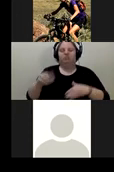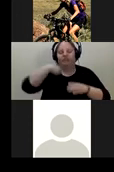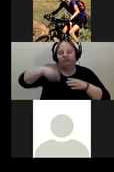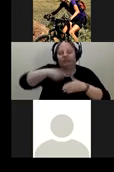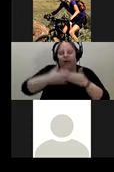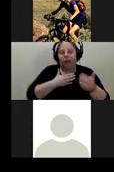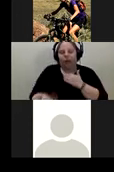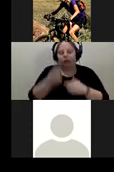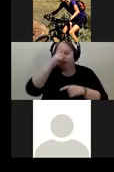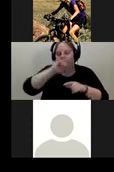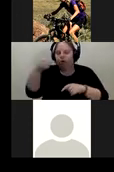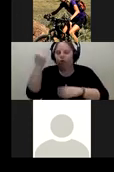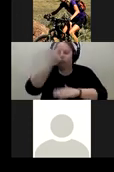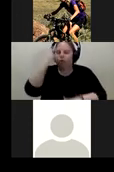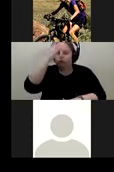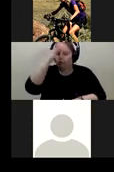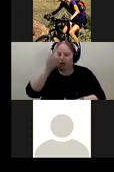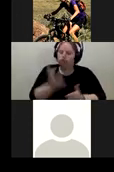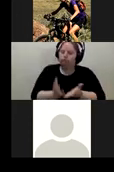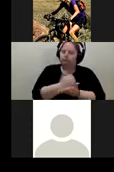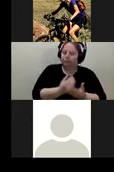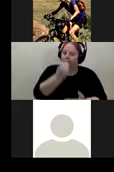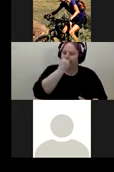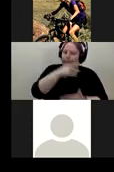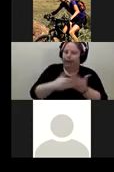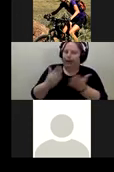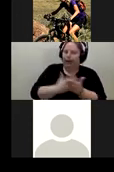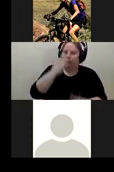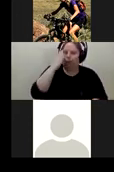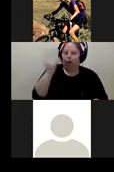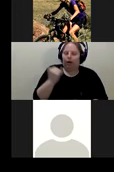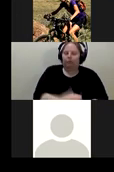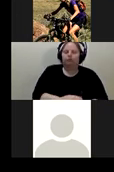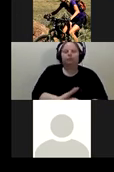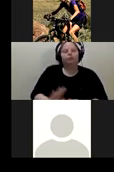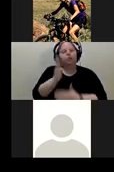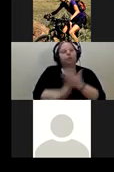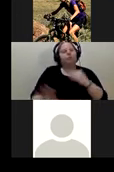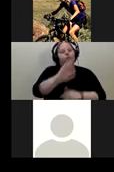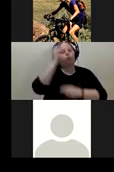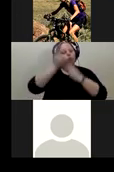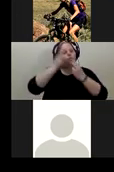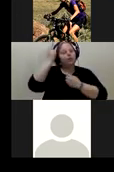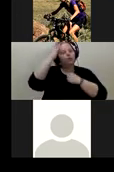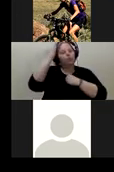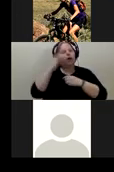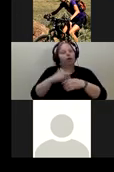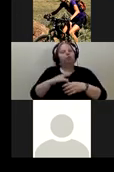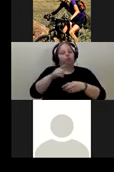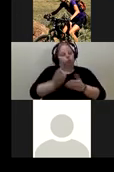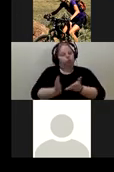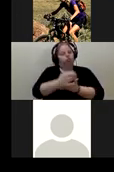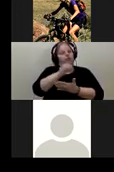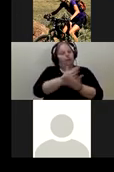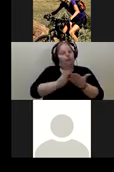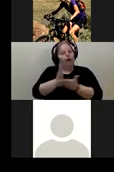you deserve the pie. So what are some of the reasons that you deserve that piece of blueberry pie right now? More pie,